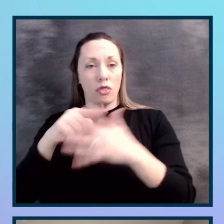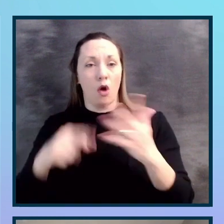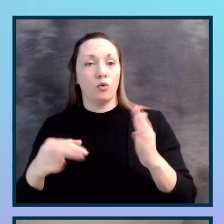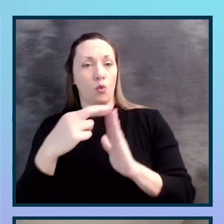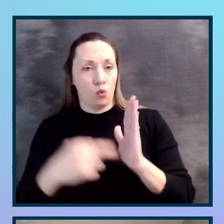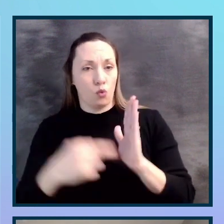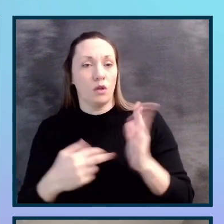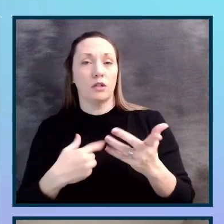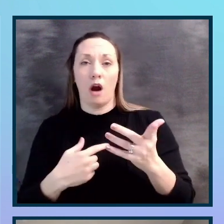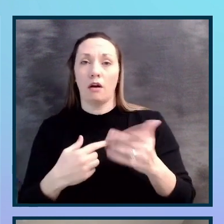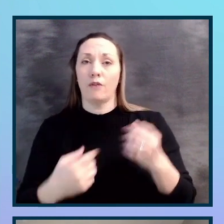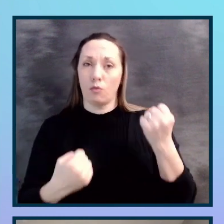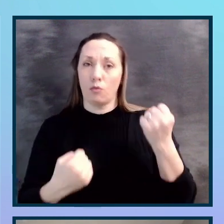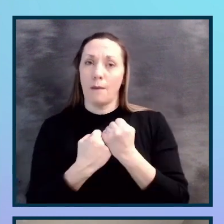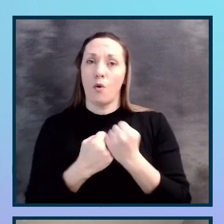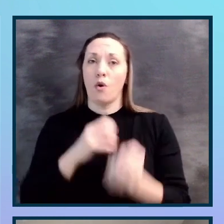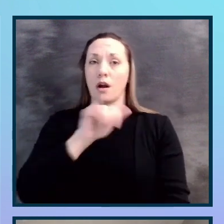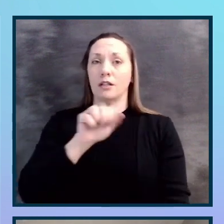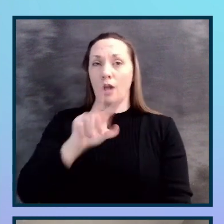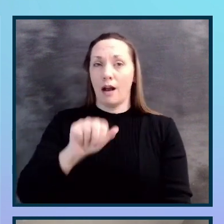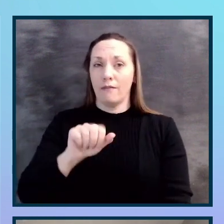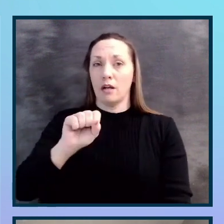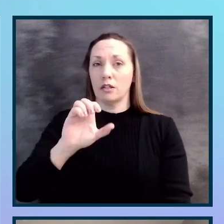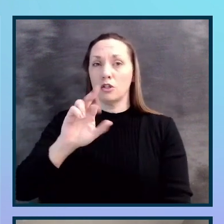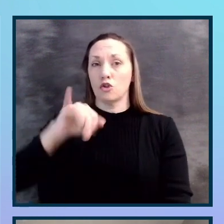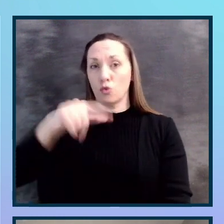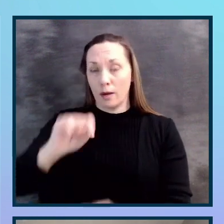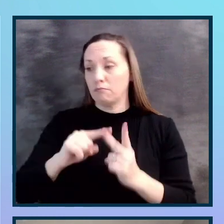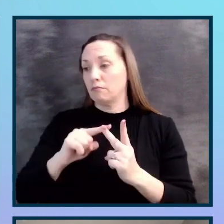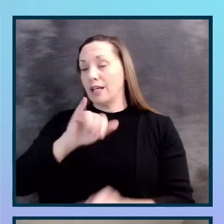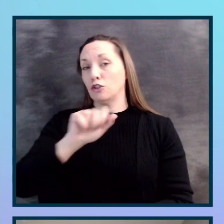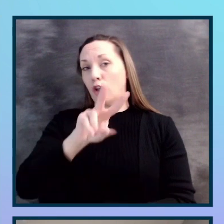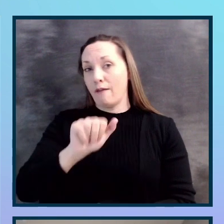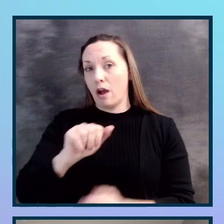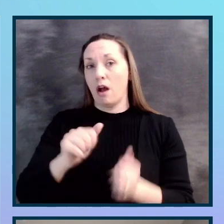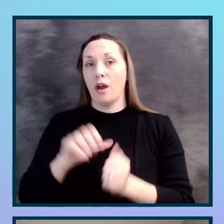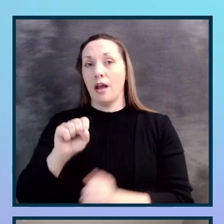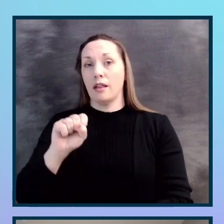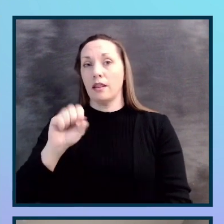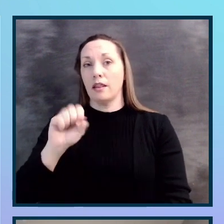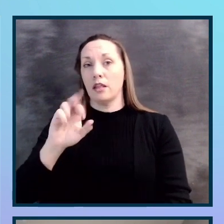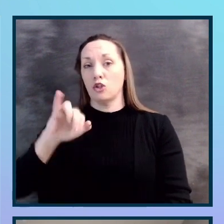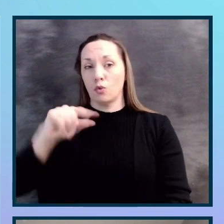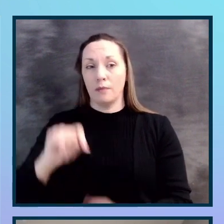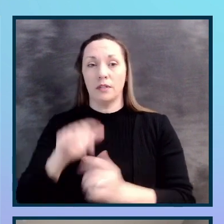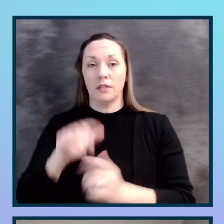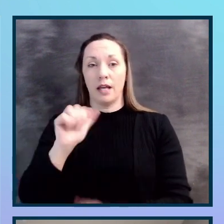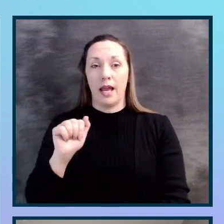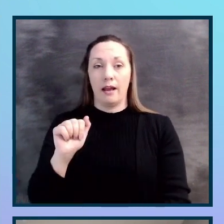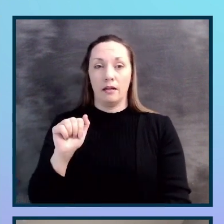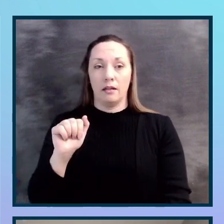support JavaScript, JavaScript with TypeScript, Angular, Vue, Markdown,